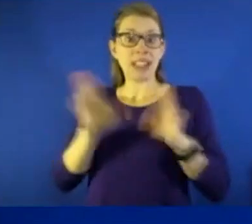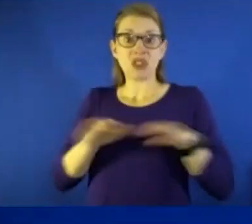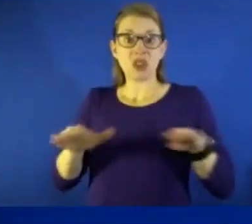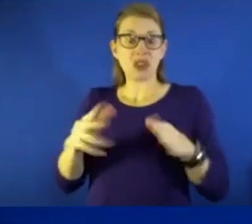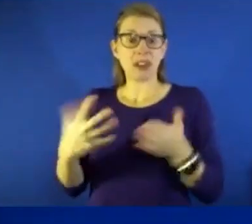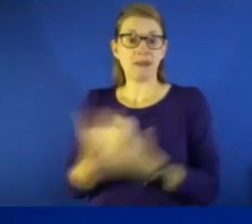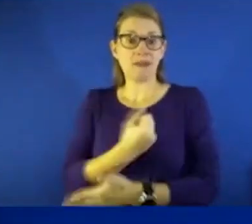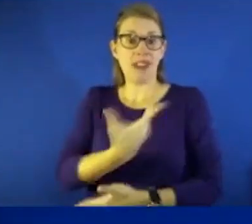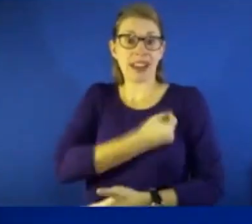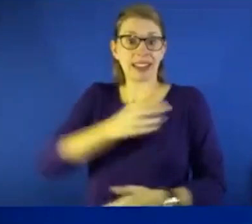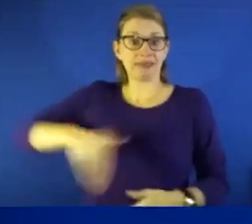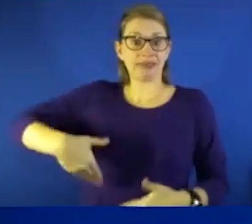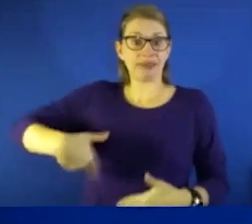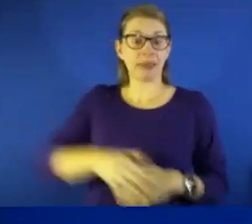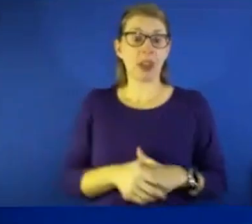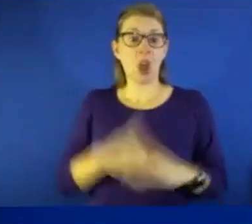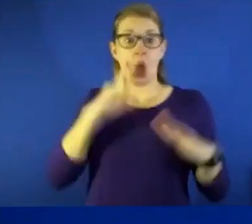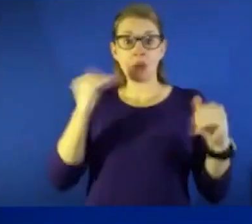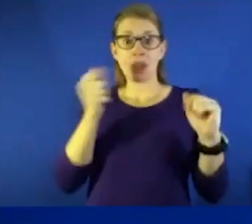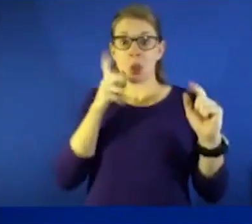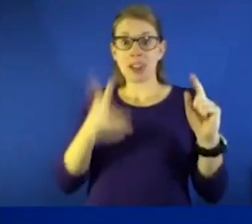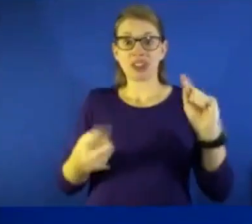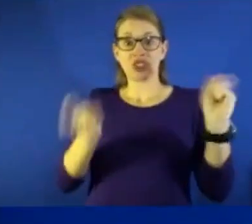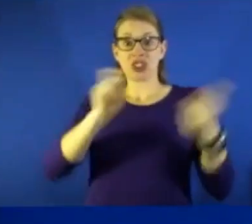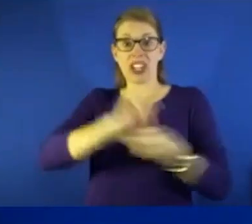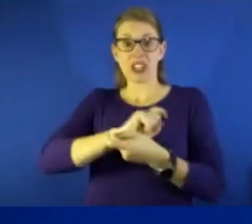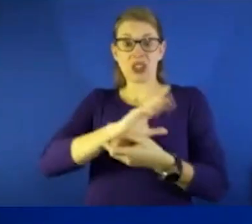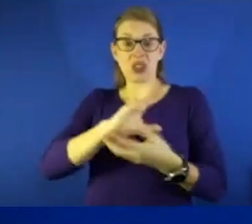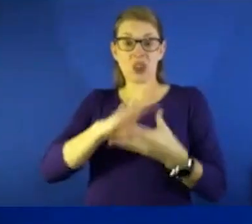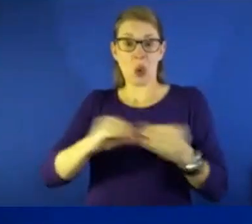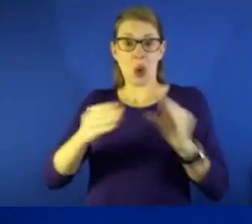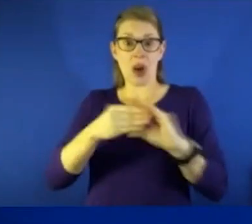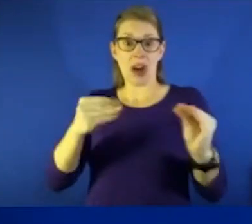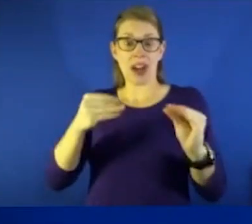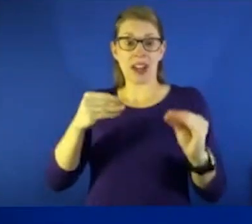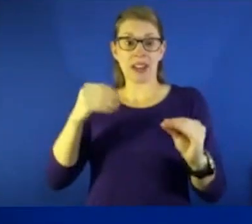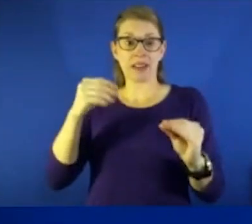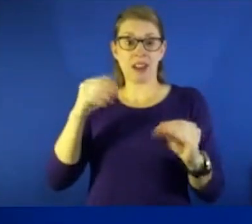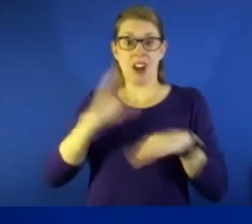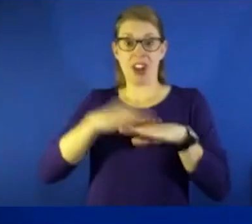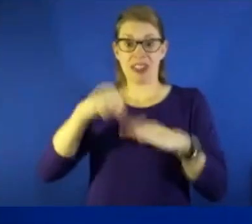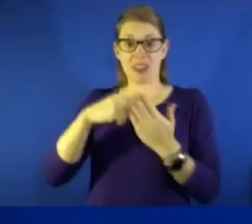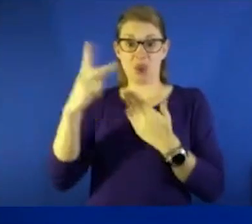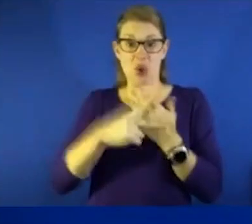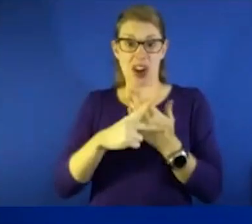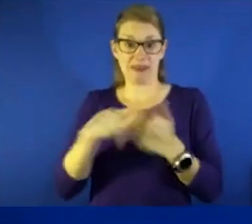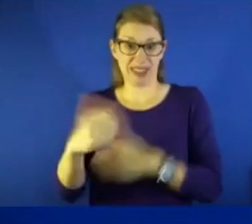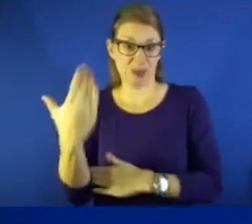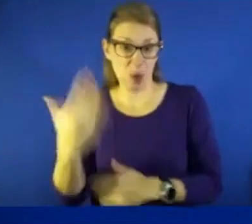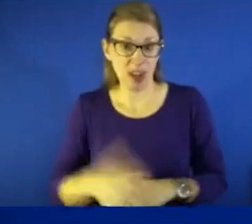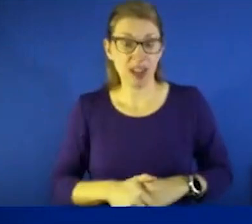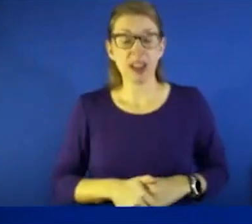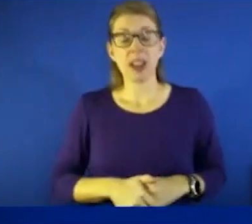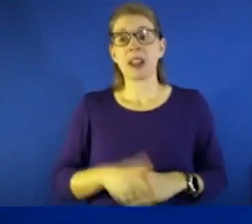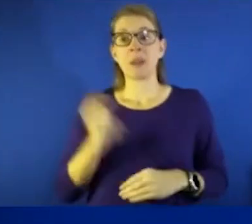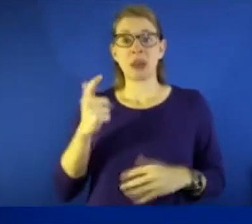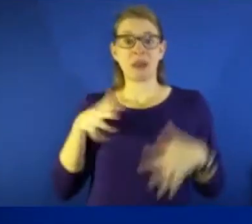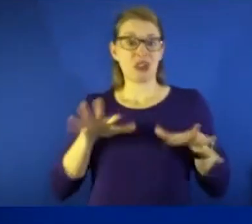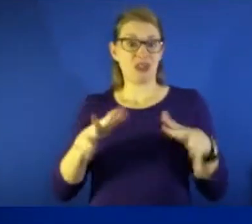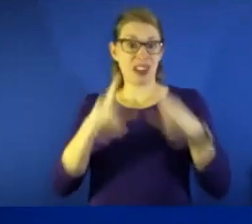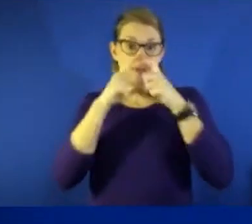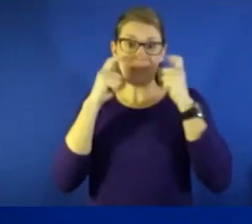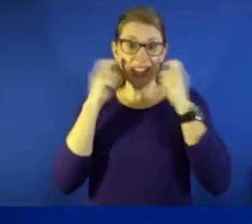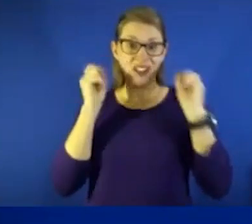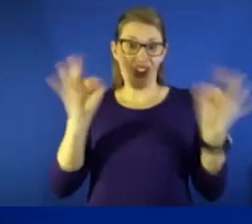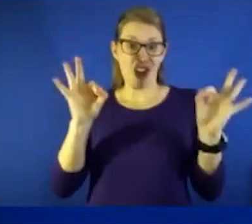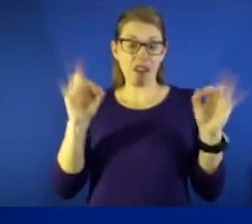we'll hopefully start to change that story this morning on this program. But I'm a little nervous about the masks coming off as winter comes